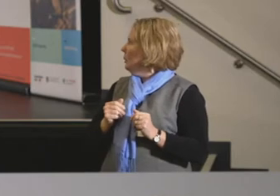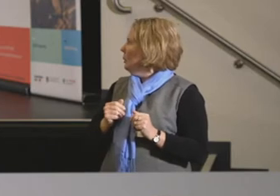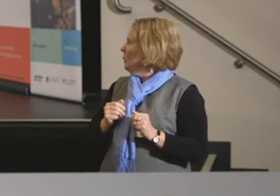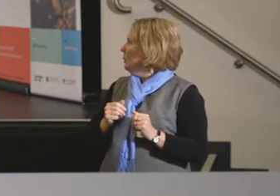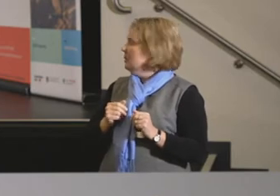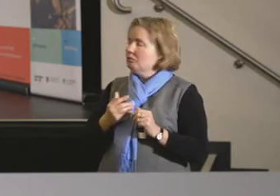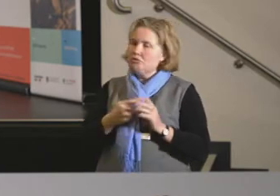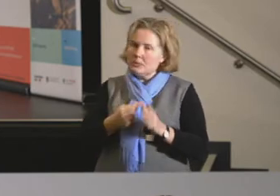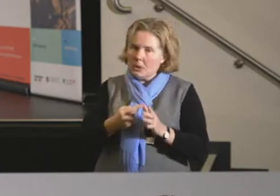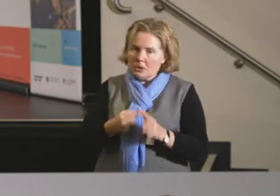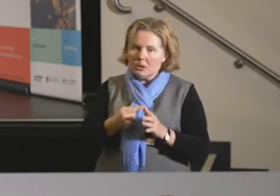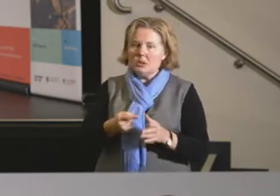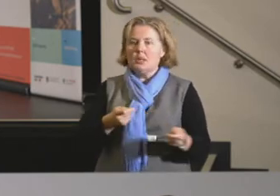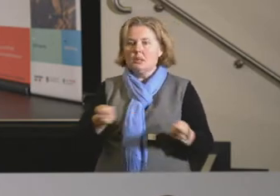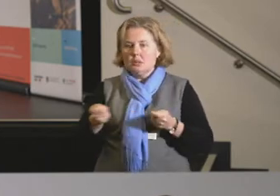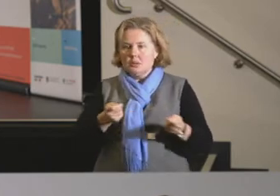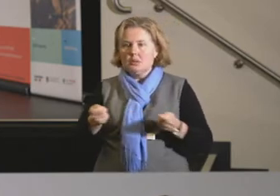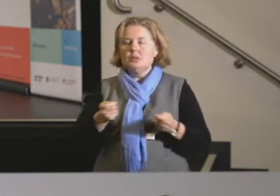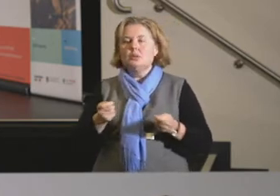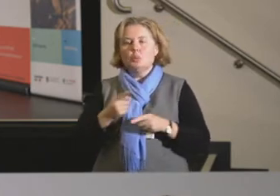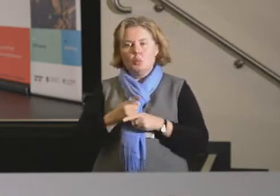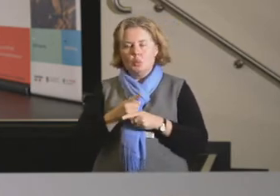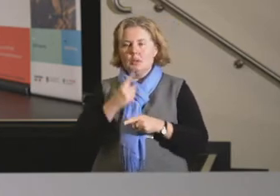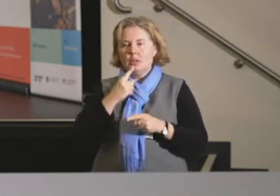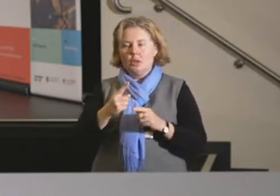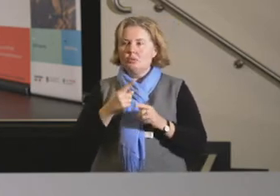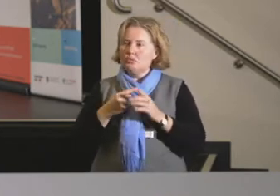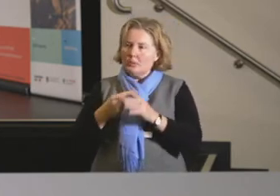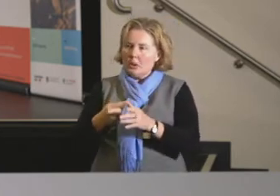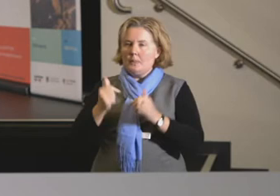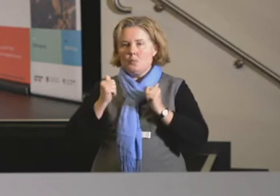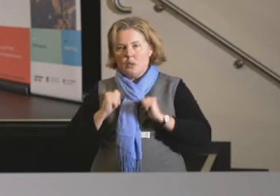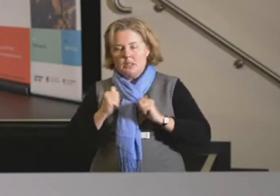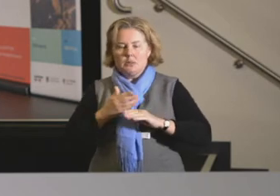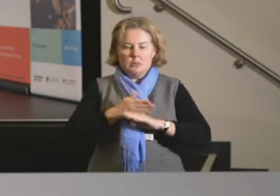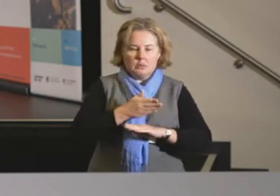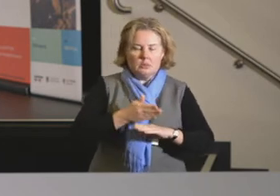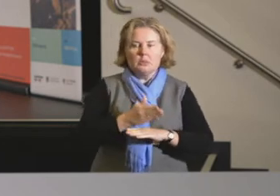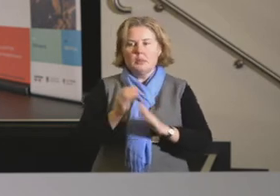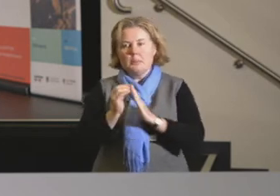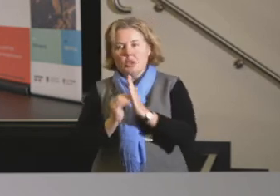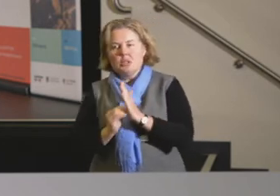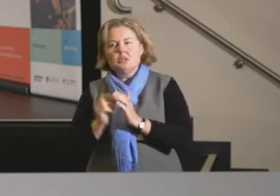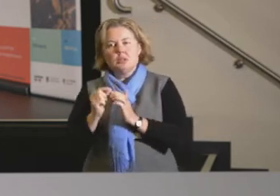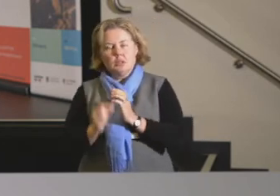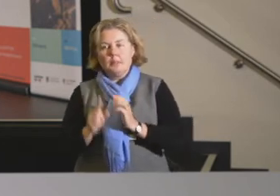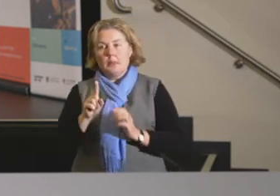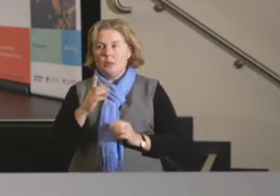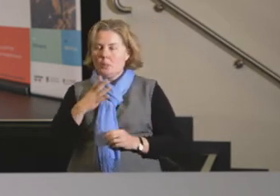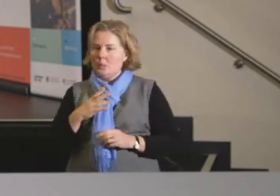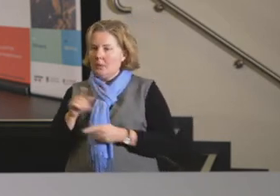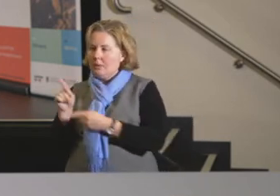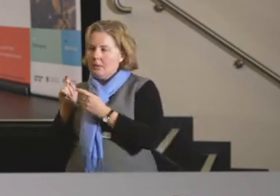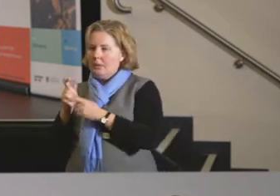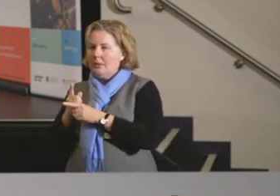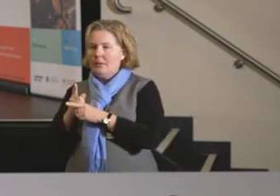responses, policy, practice at one level. But I think I also want to pick up then on things that Srilatha and